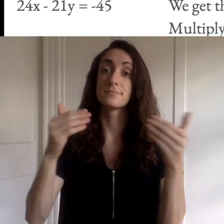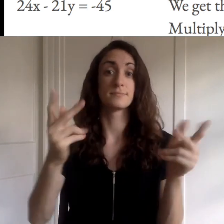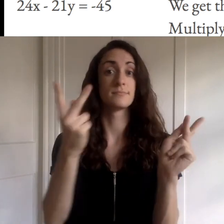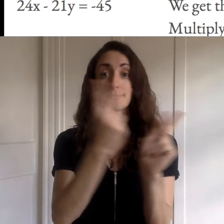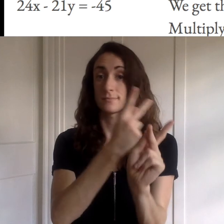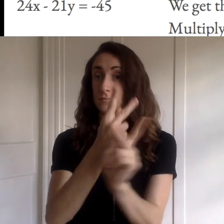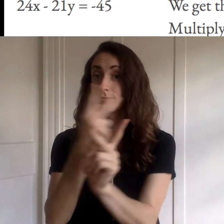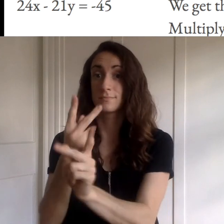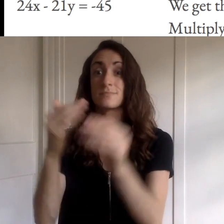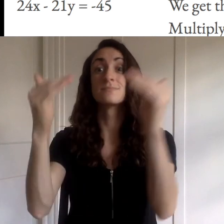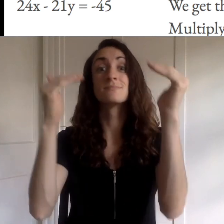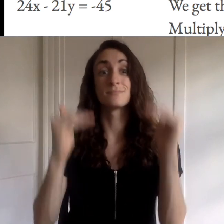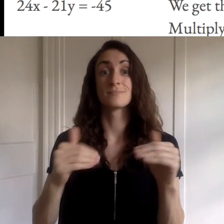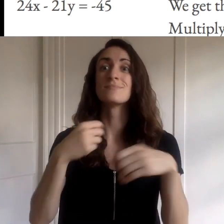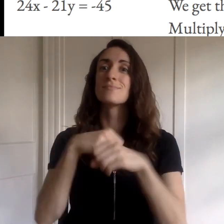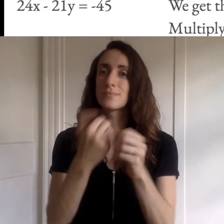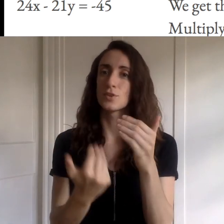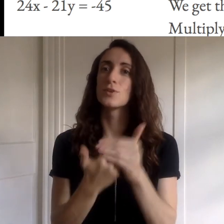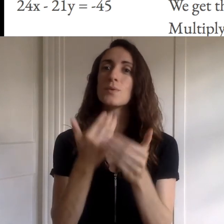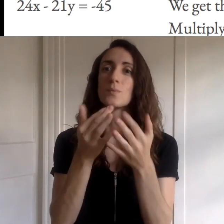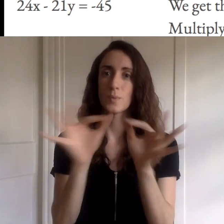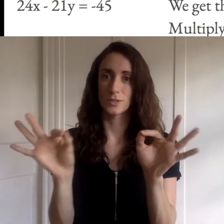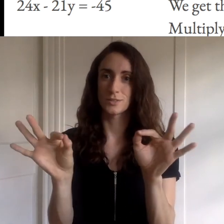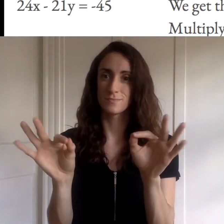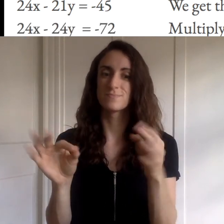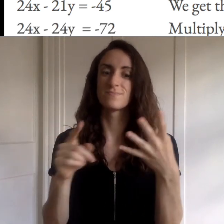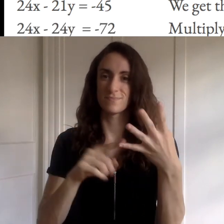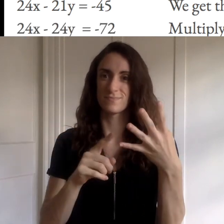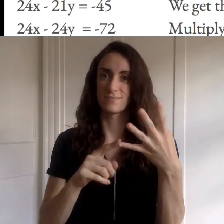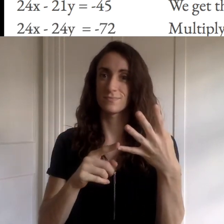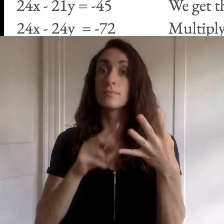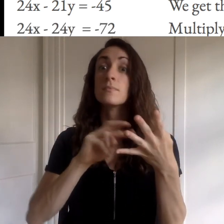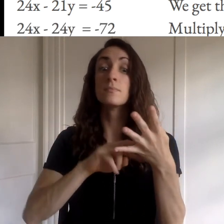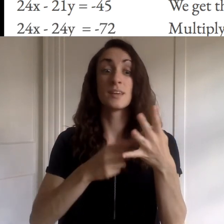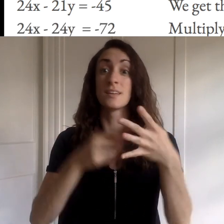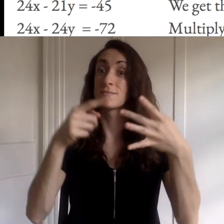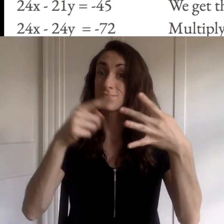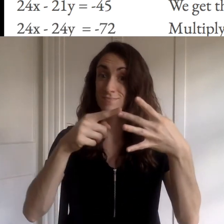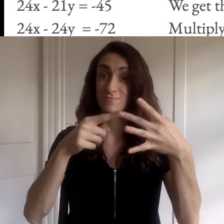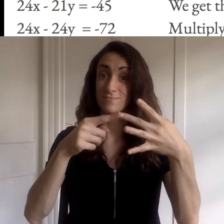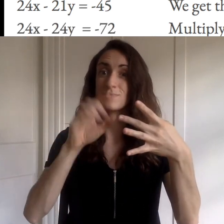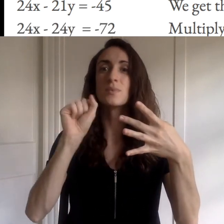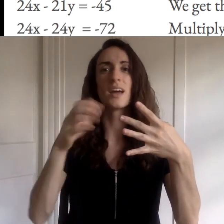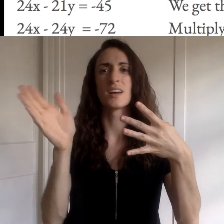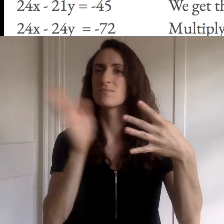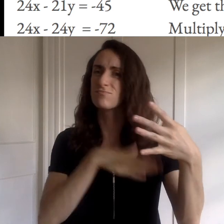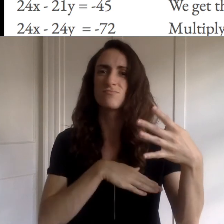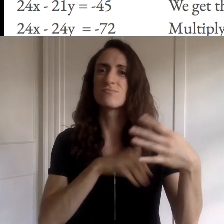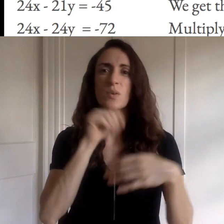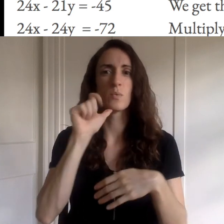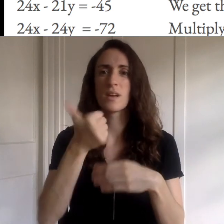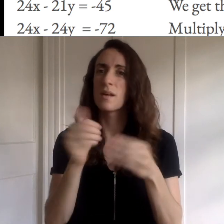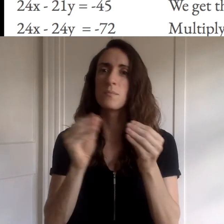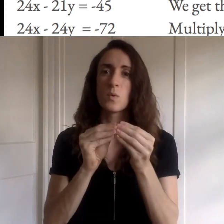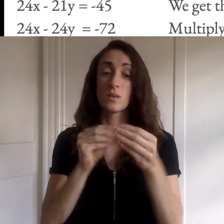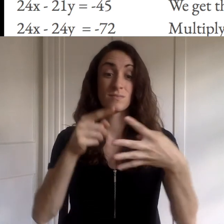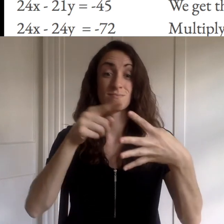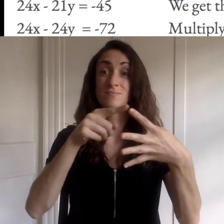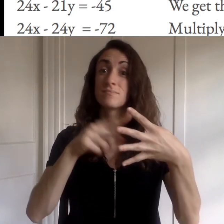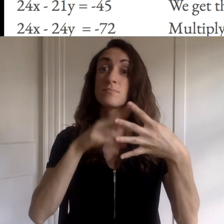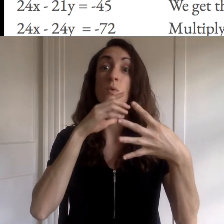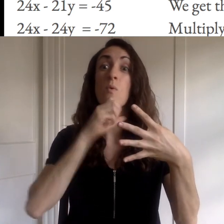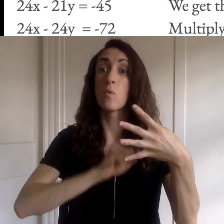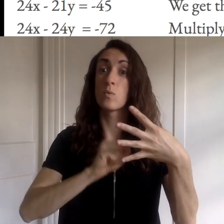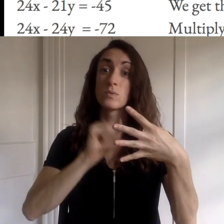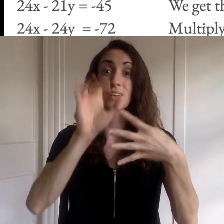And again, this will give us a new equivalent equation starting with 24x. And we can get rid of that second equation because it's redundant now.